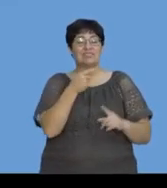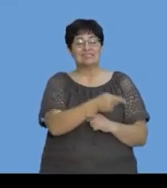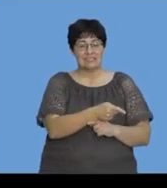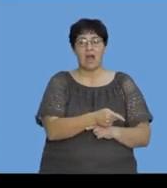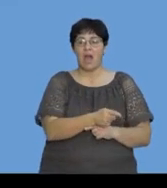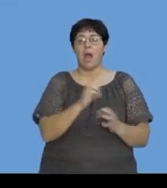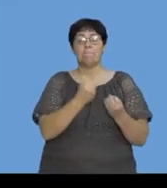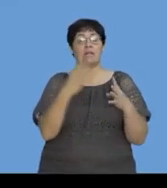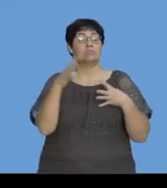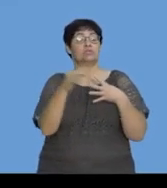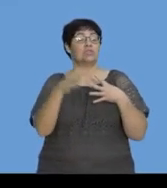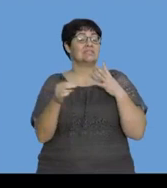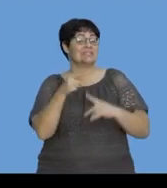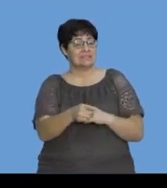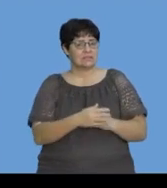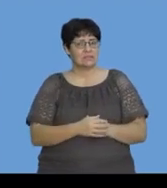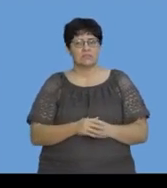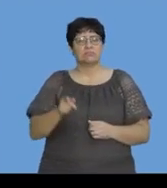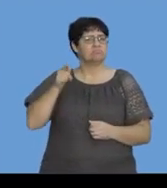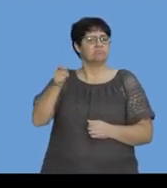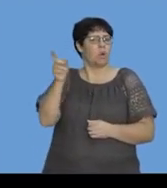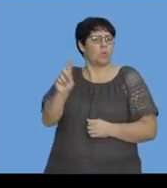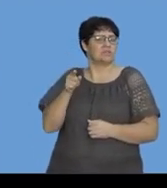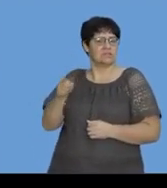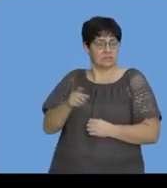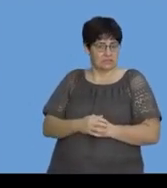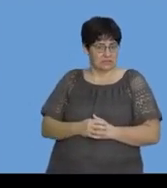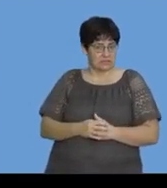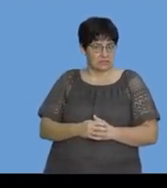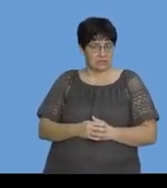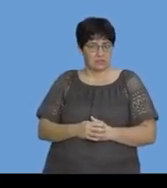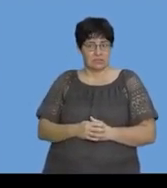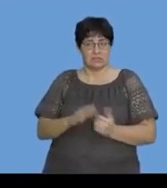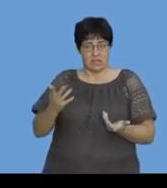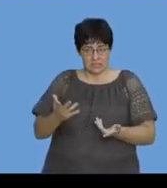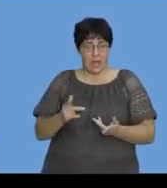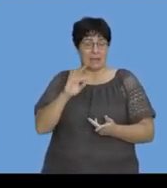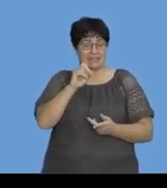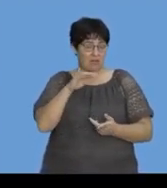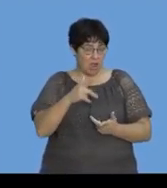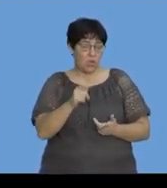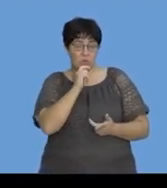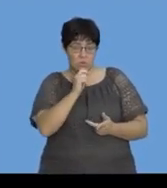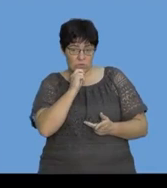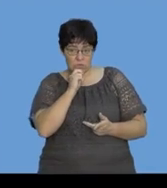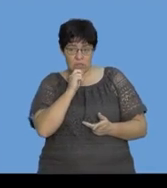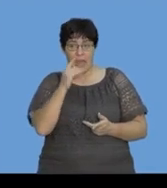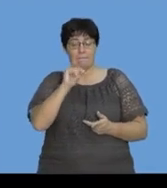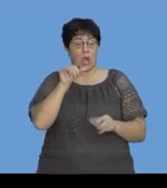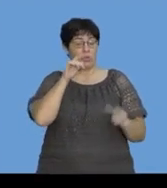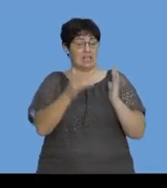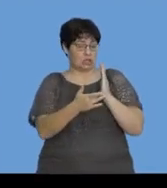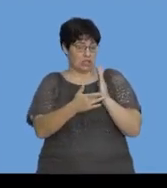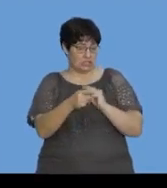the multiple choice question is, what are they? So, is it bacteria used in